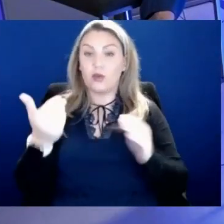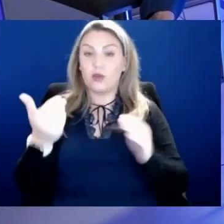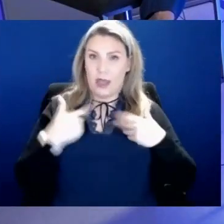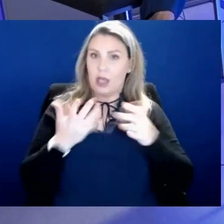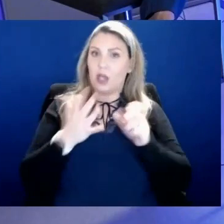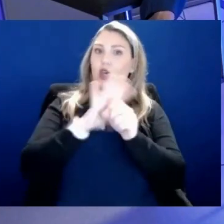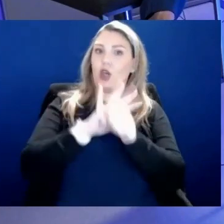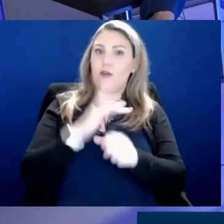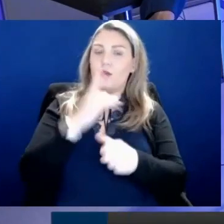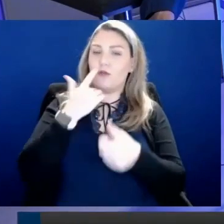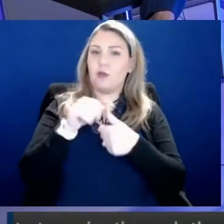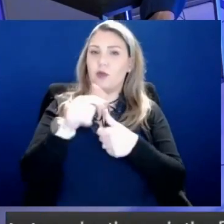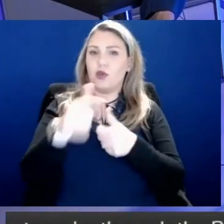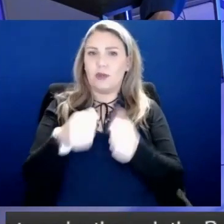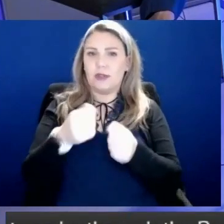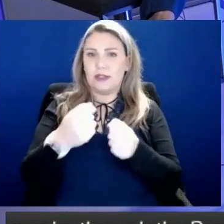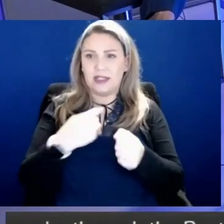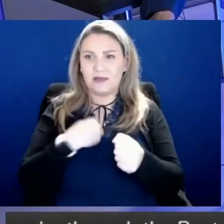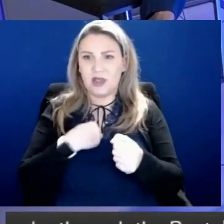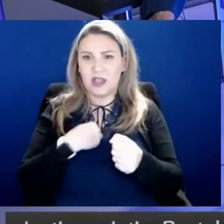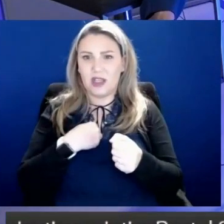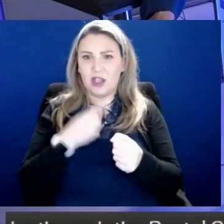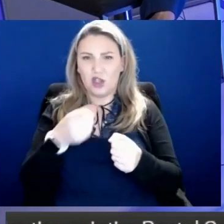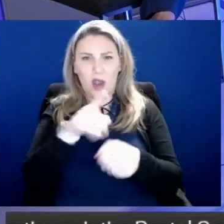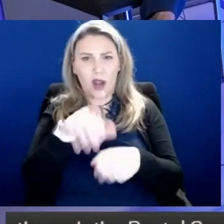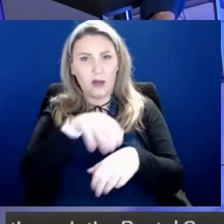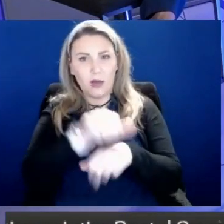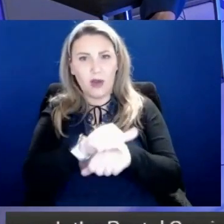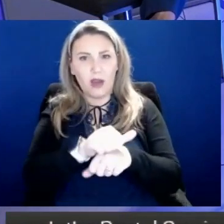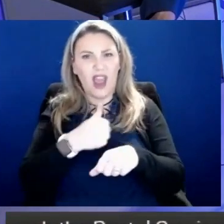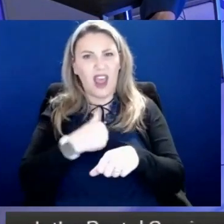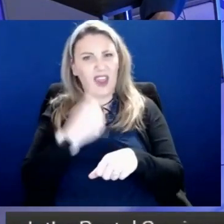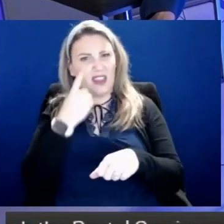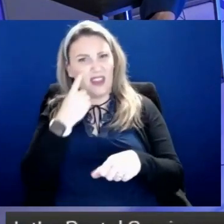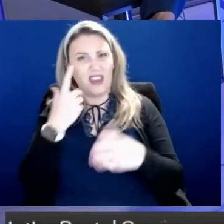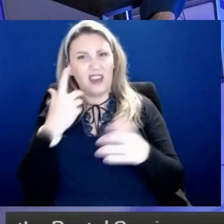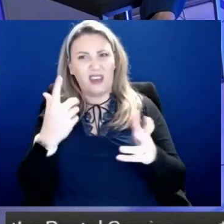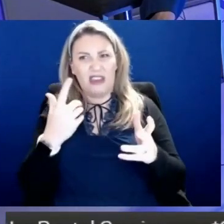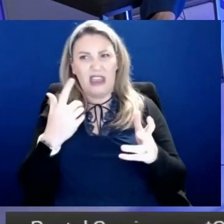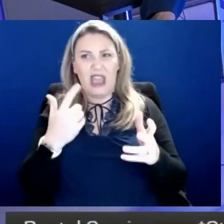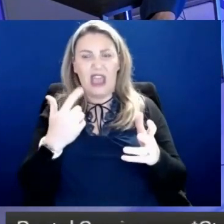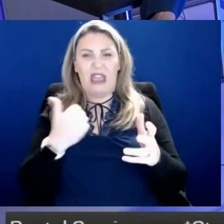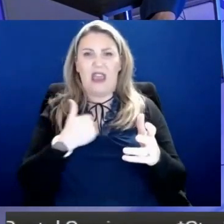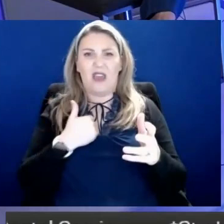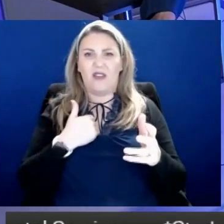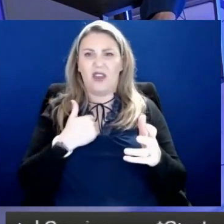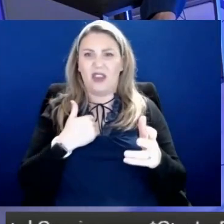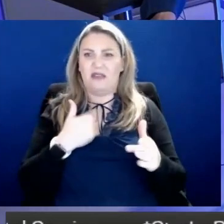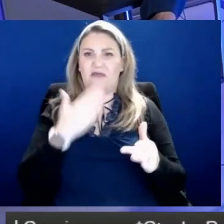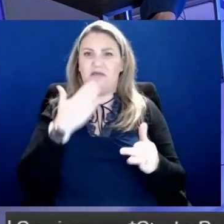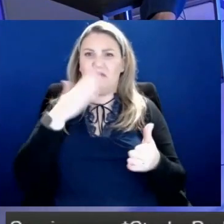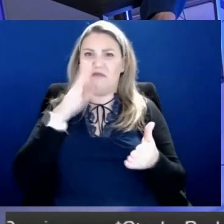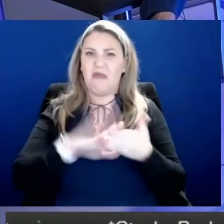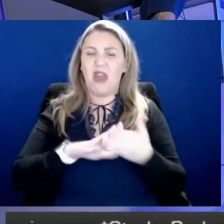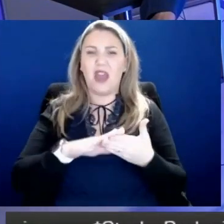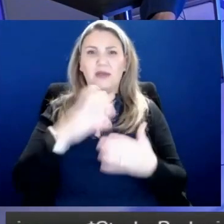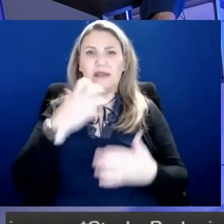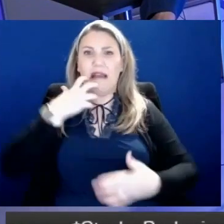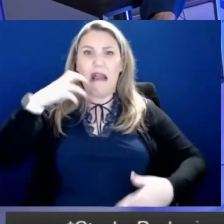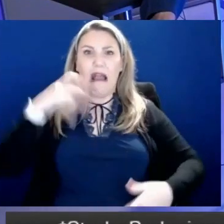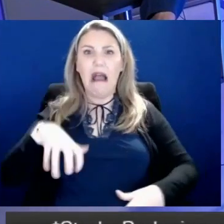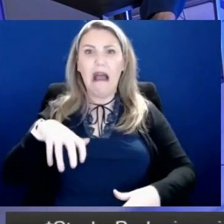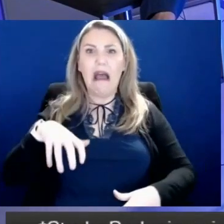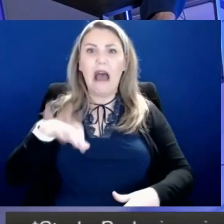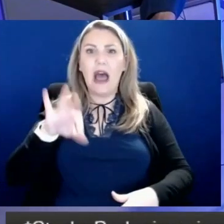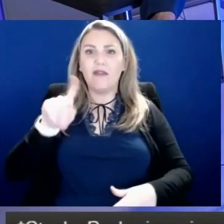me and you said, I think you were at an appointment, and you said, I'm having like I got a hot sick. flash. Yeah, and you said, I'm sick, I'm going to go home, and then we